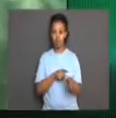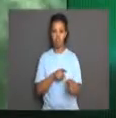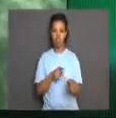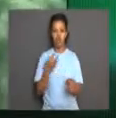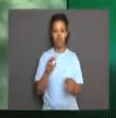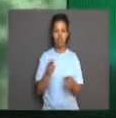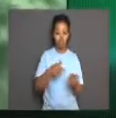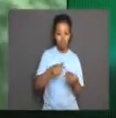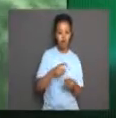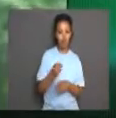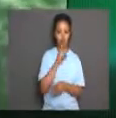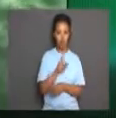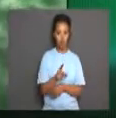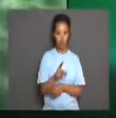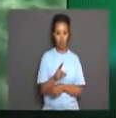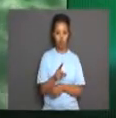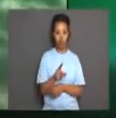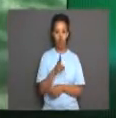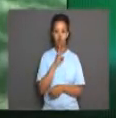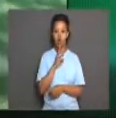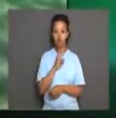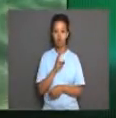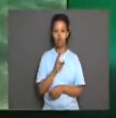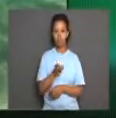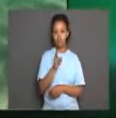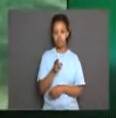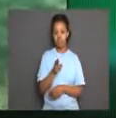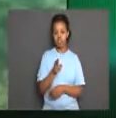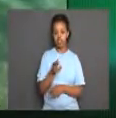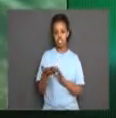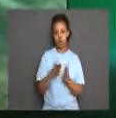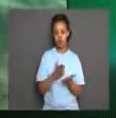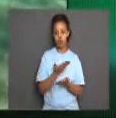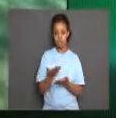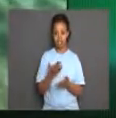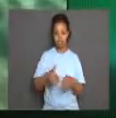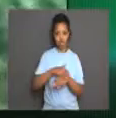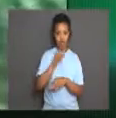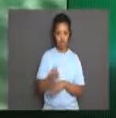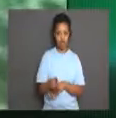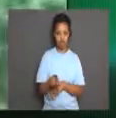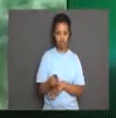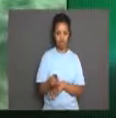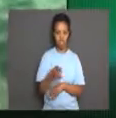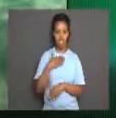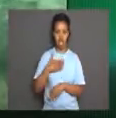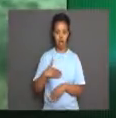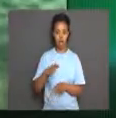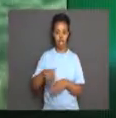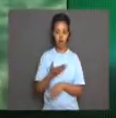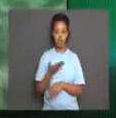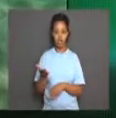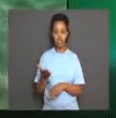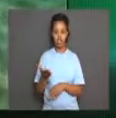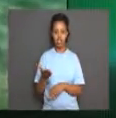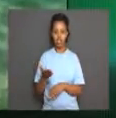Water must immediately cover the dead organism to insulate the remains from being